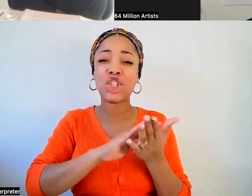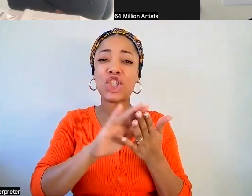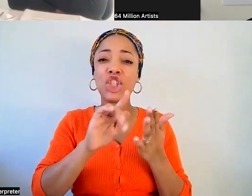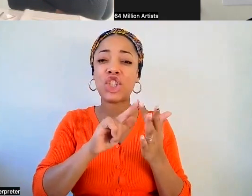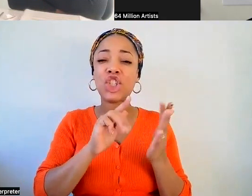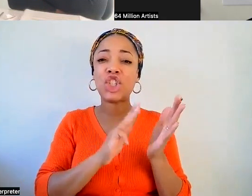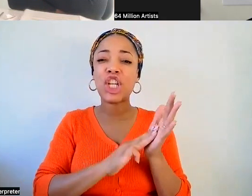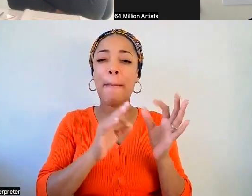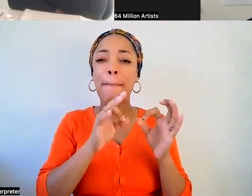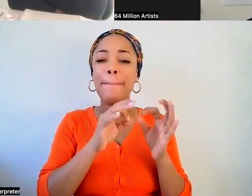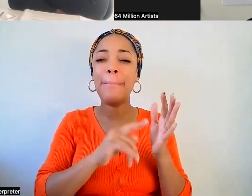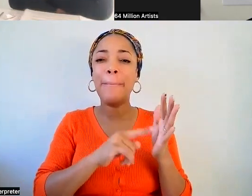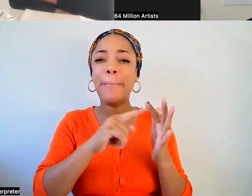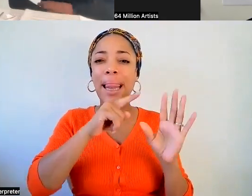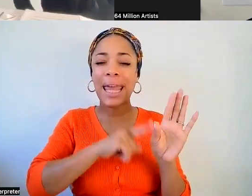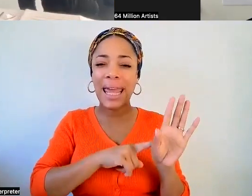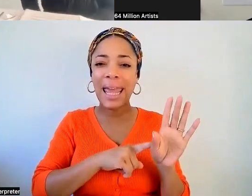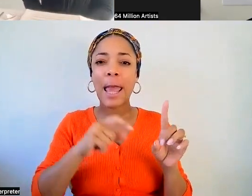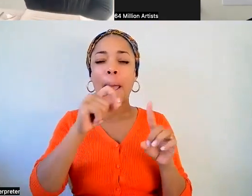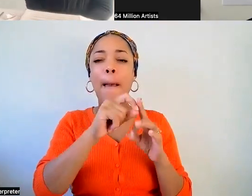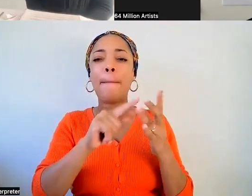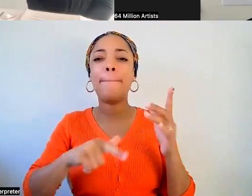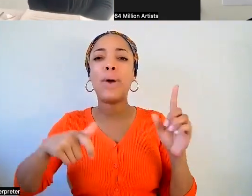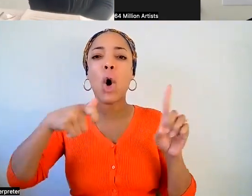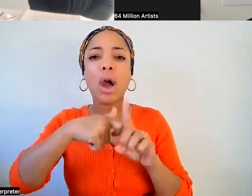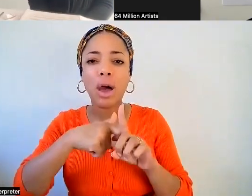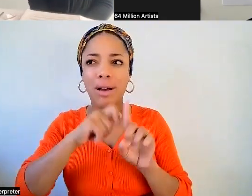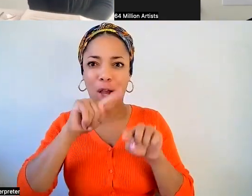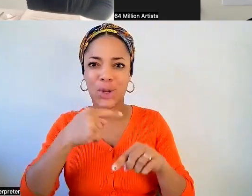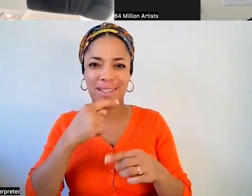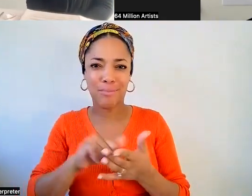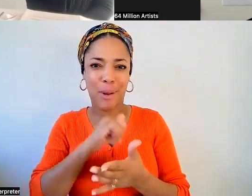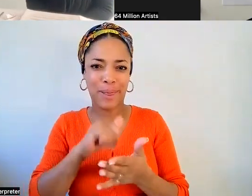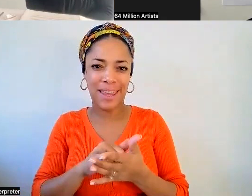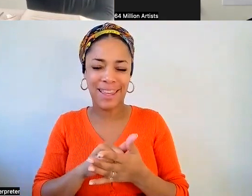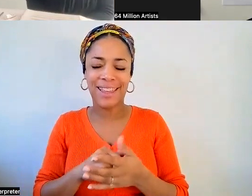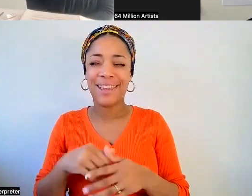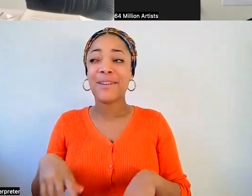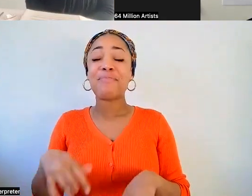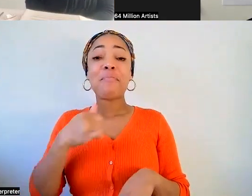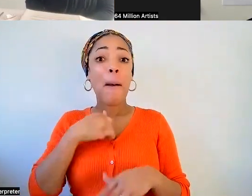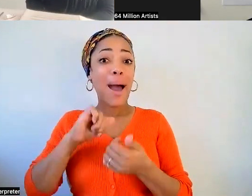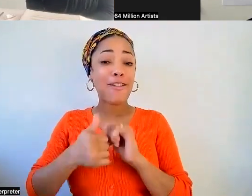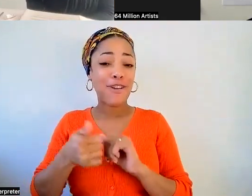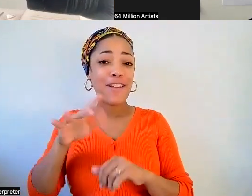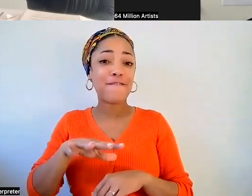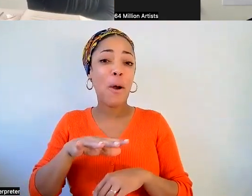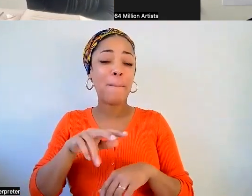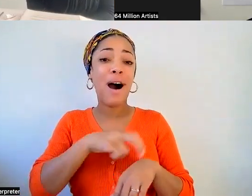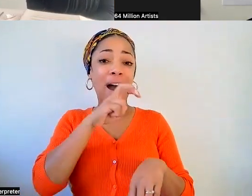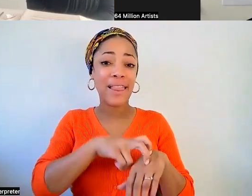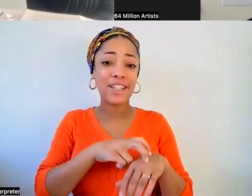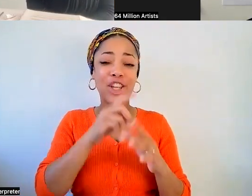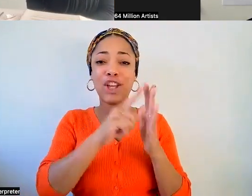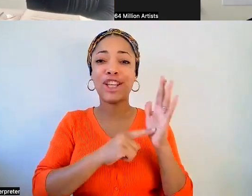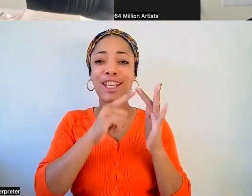the chimbley pock. And my friend Jimmy, who was from Ireland, who I really thought was a wonderful guy because he had a suit. Not